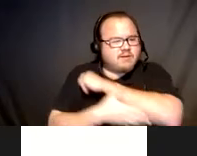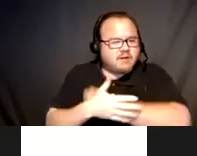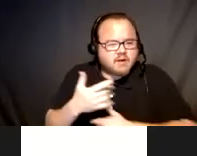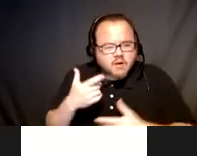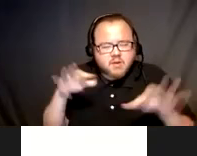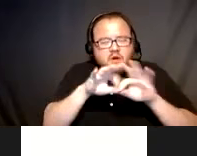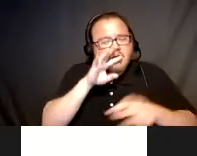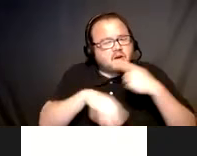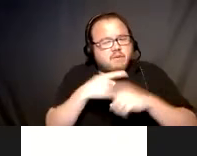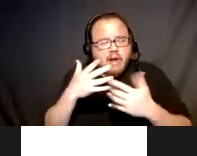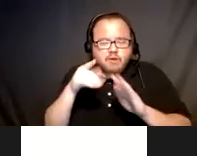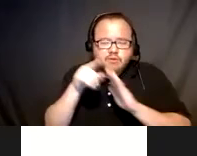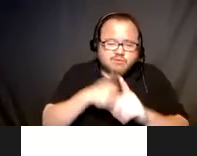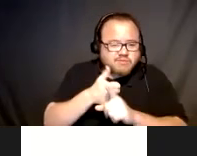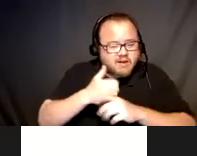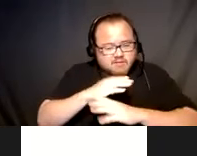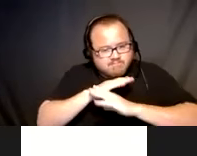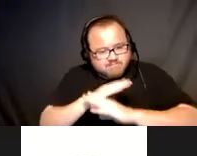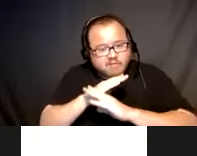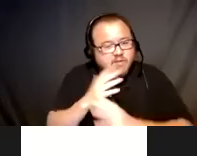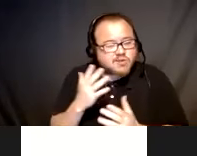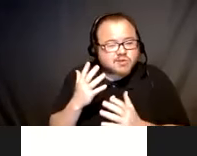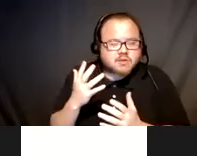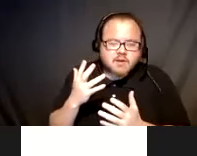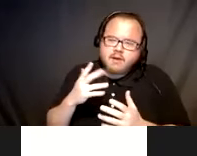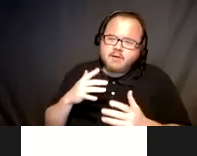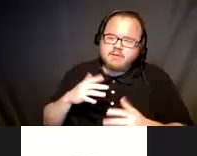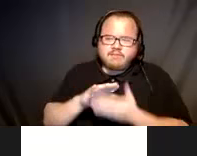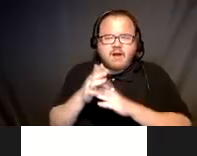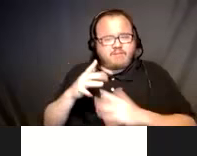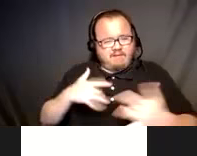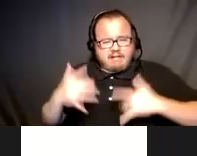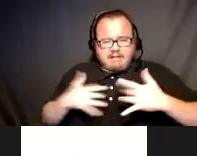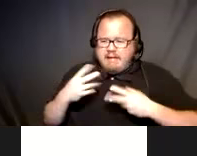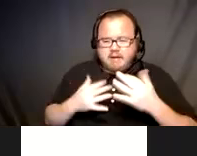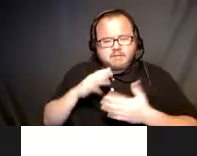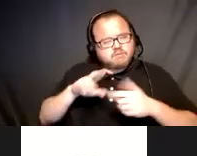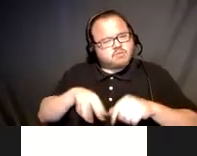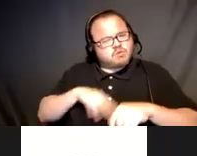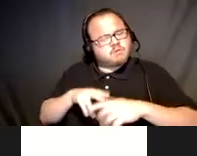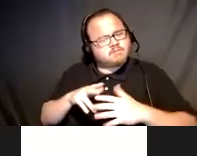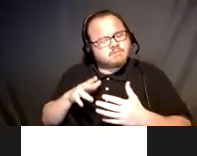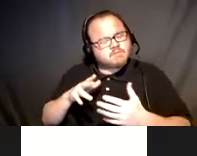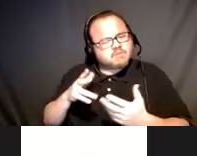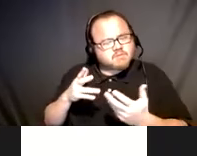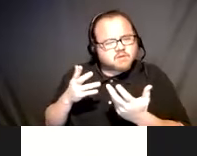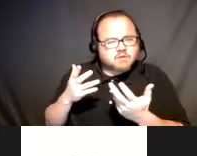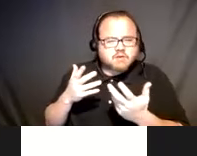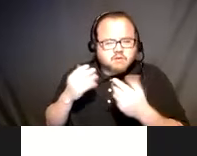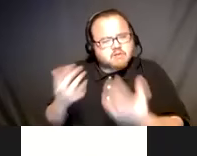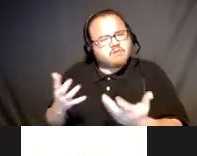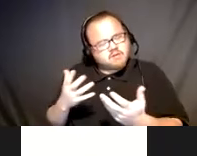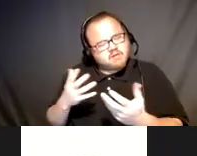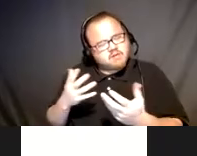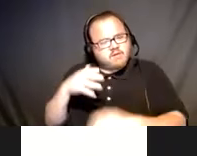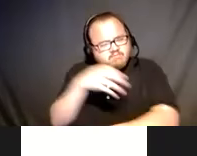about suicide prevention in this way helps normalize the feelings that come along with it. In my own experience, I think being able to bring a